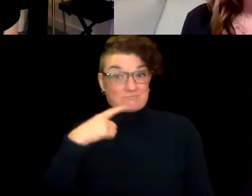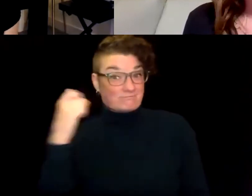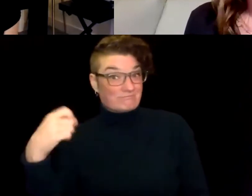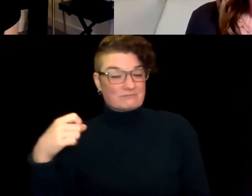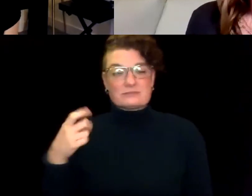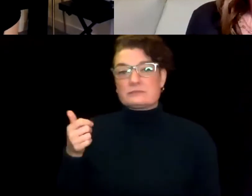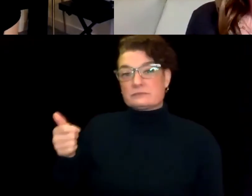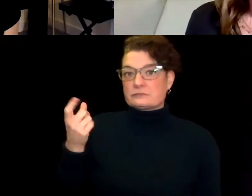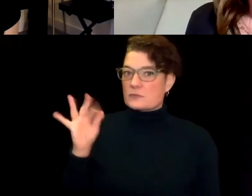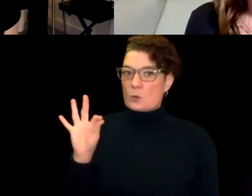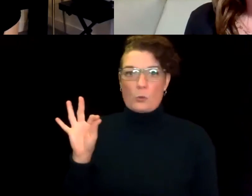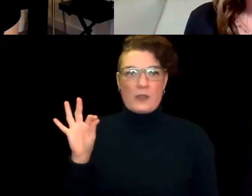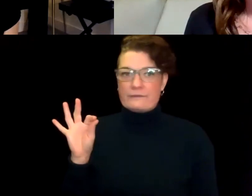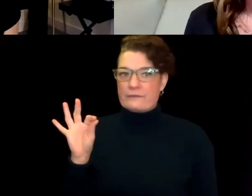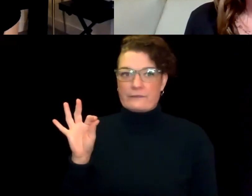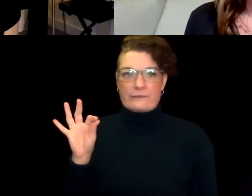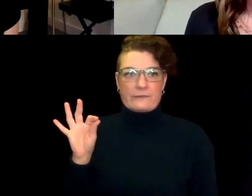an amazing,